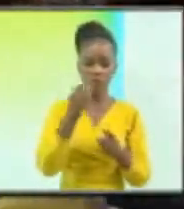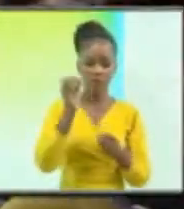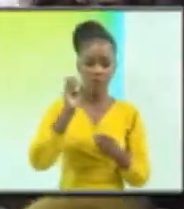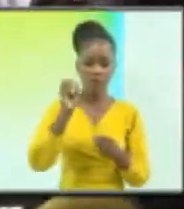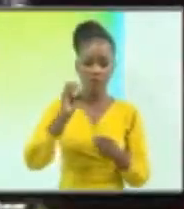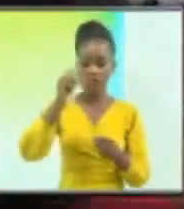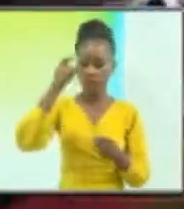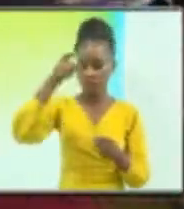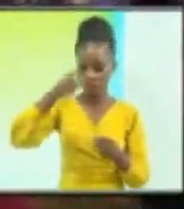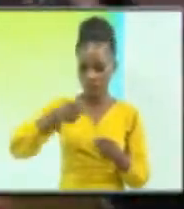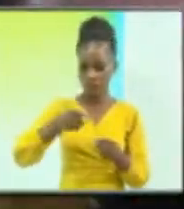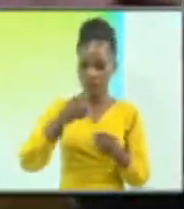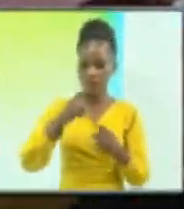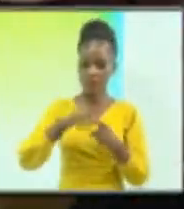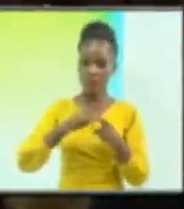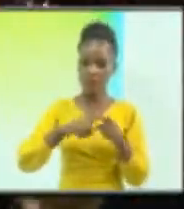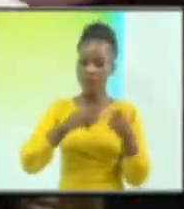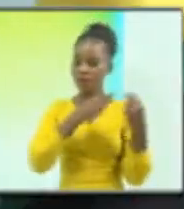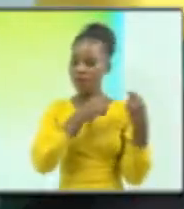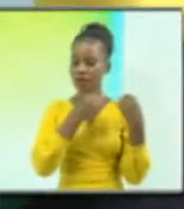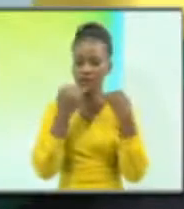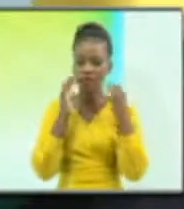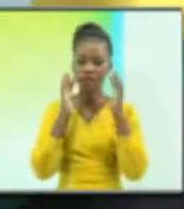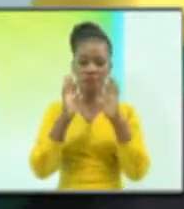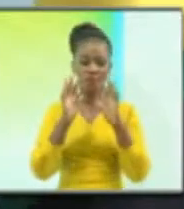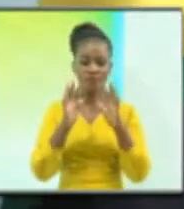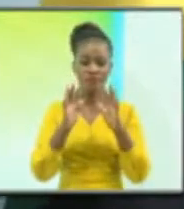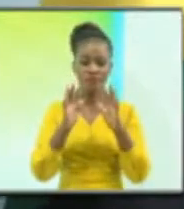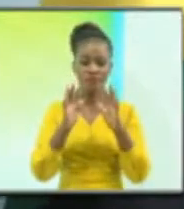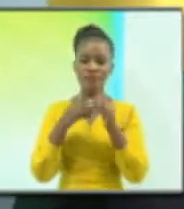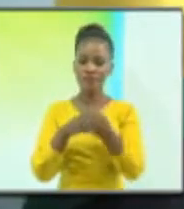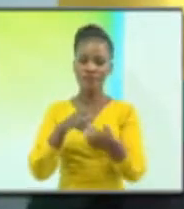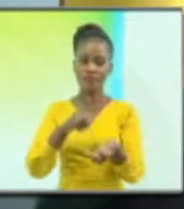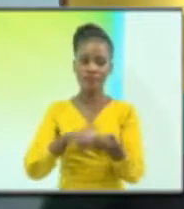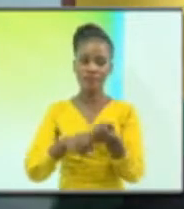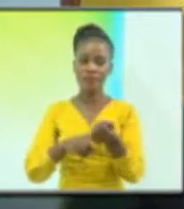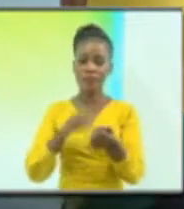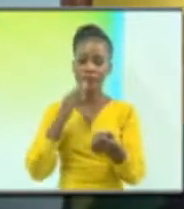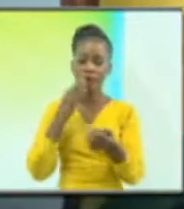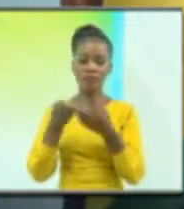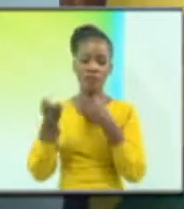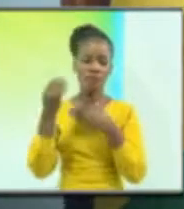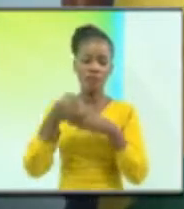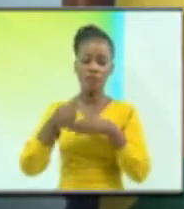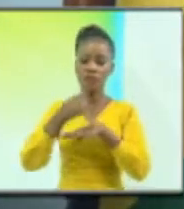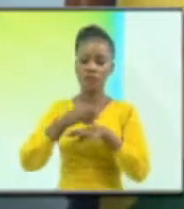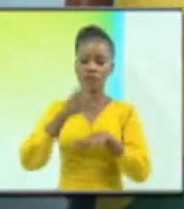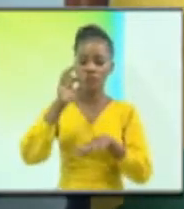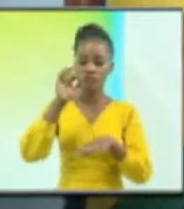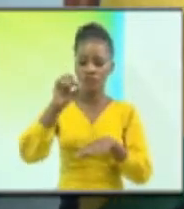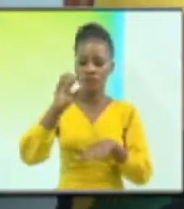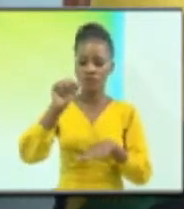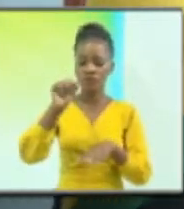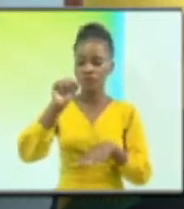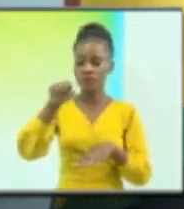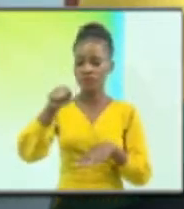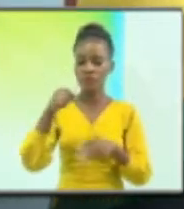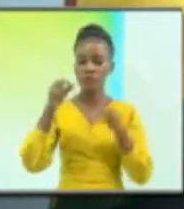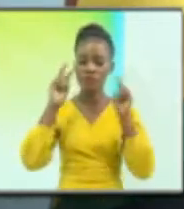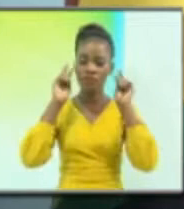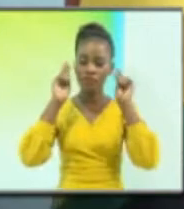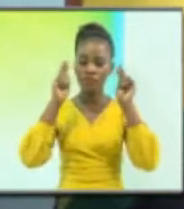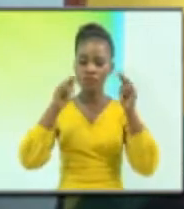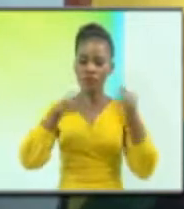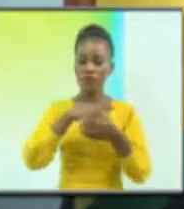has been a positive response. The latest update by yesterday, over 8,000 circles have already been